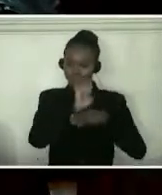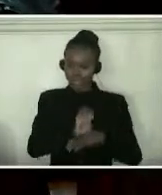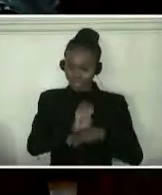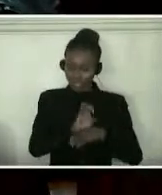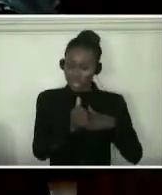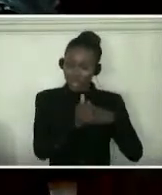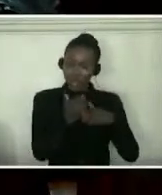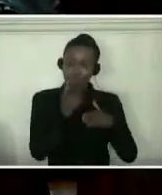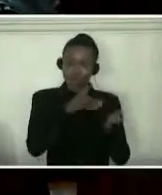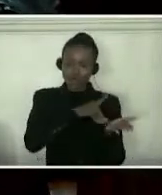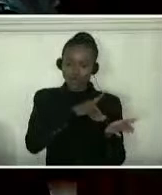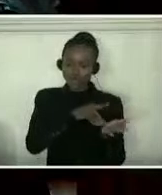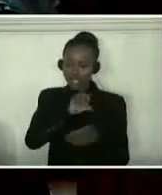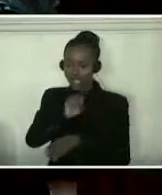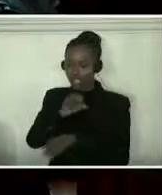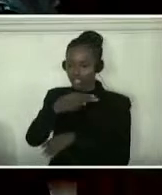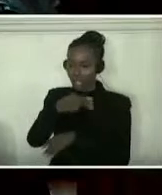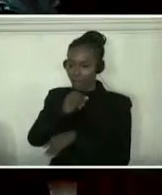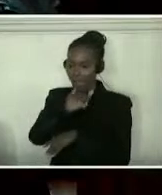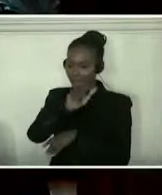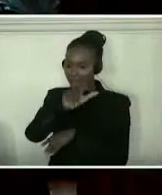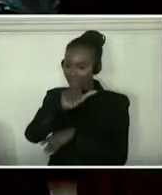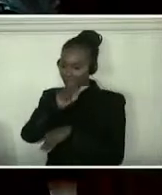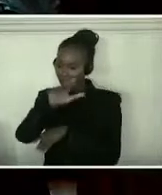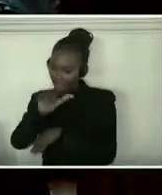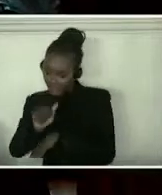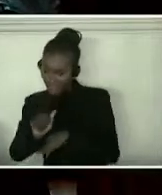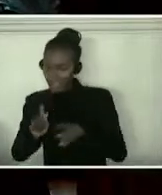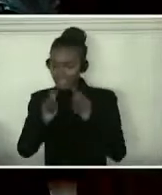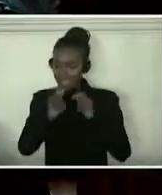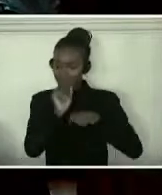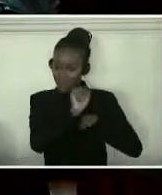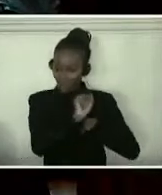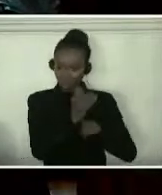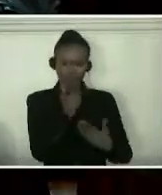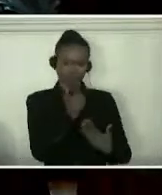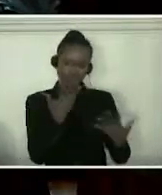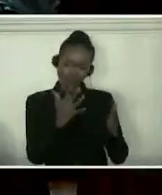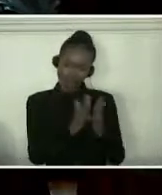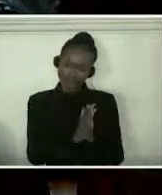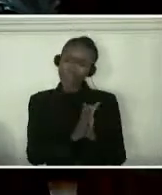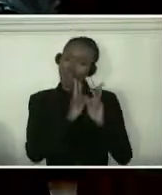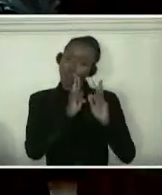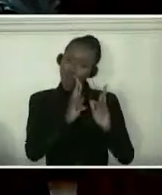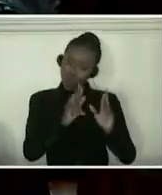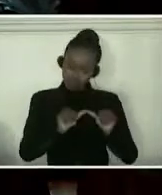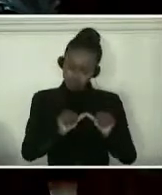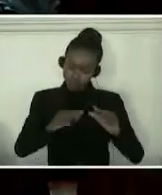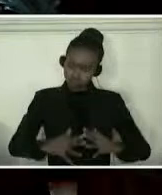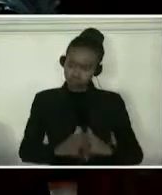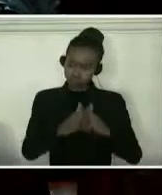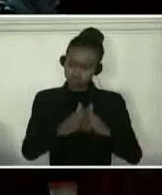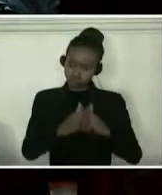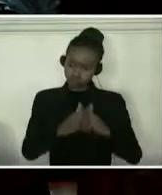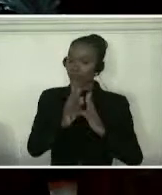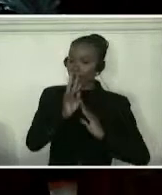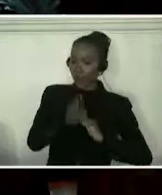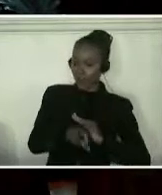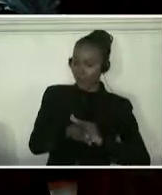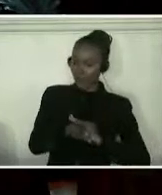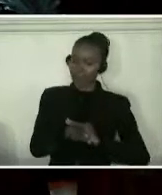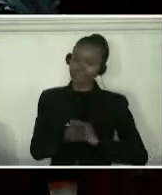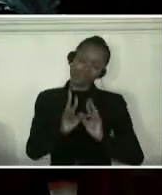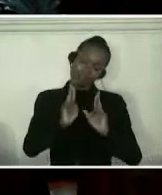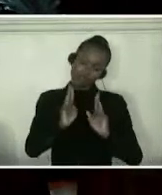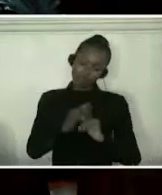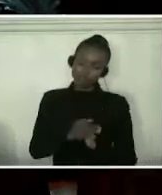shabbat and the team are going to see them with this video i wish to thank all staff in the